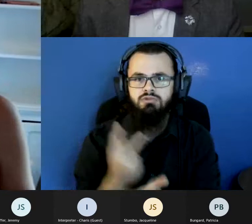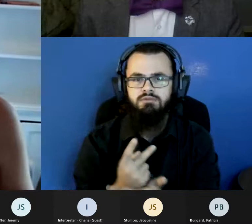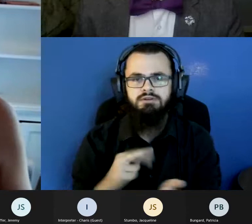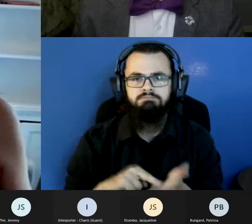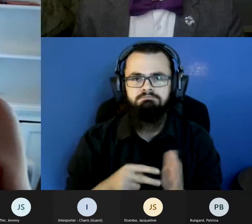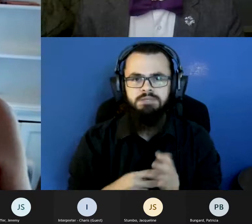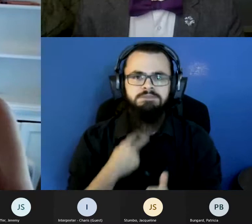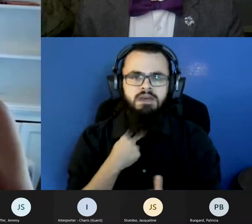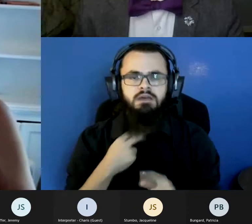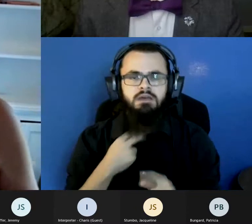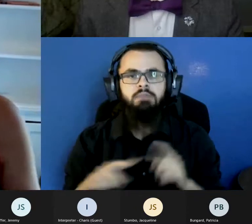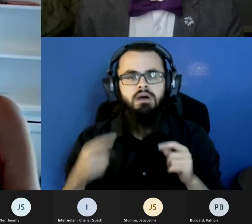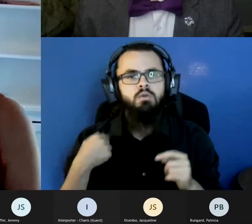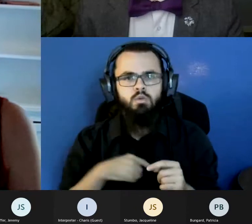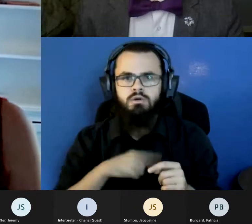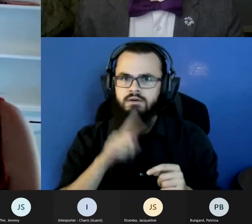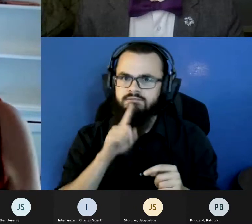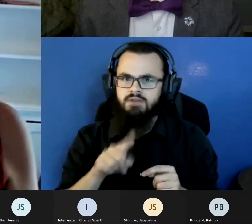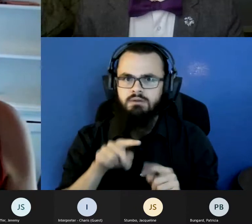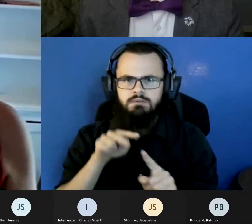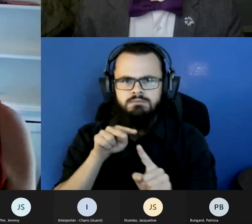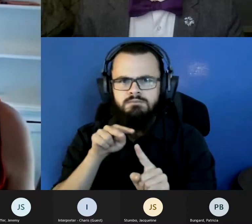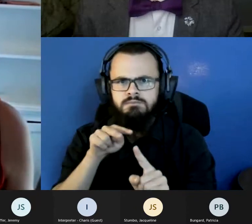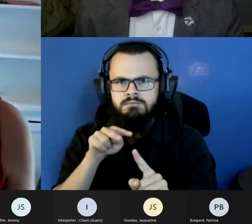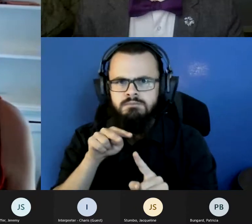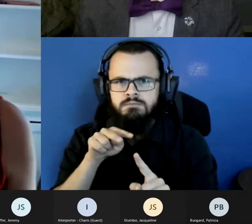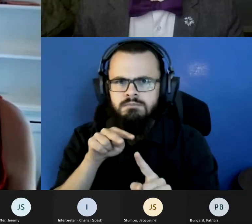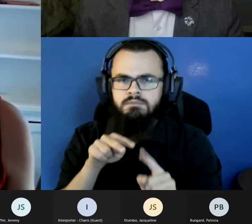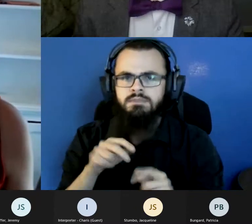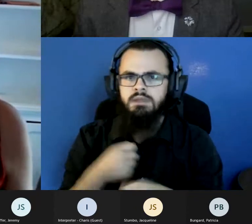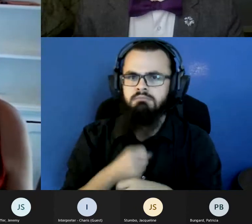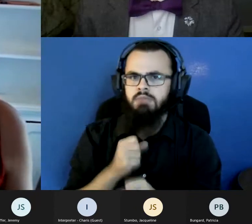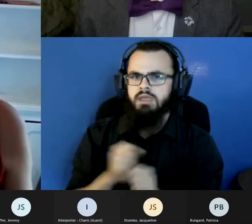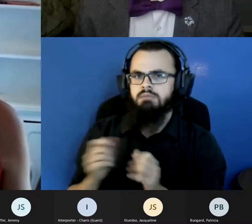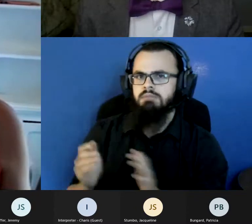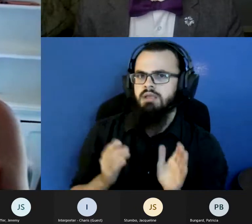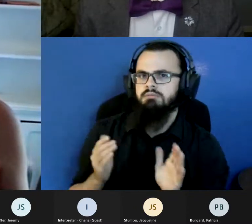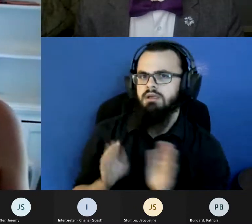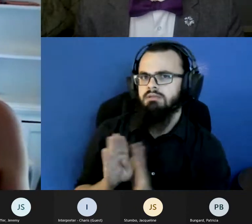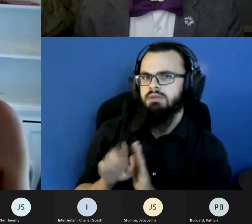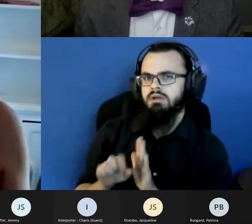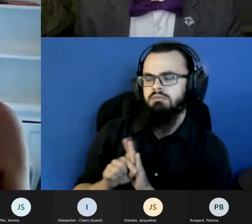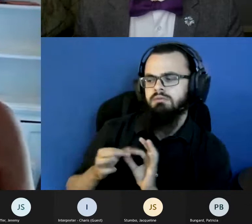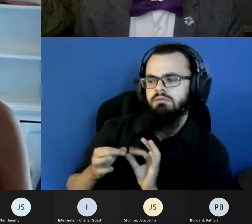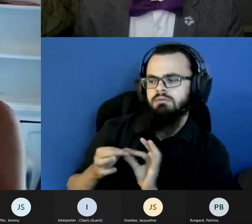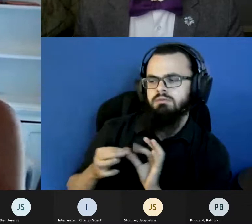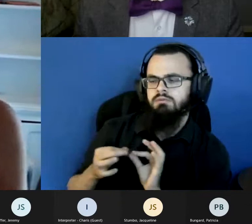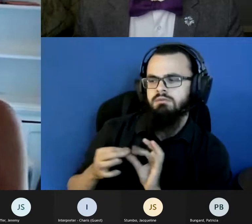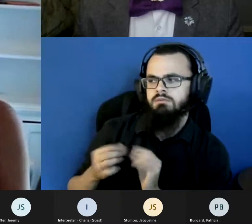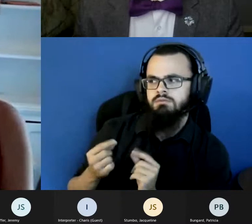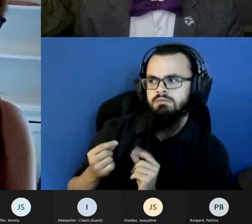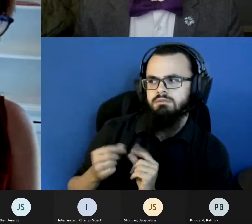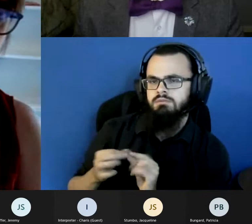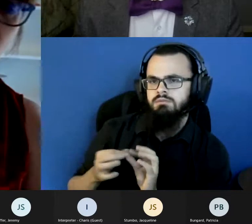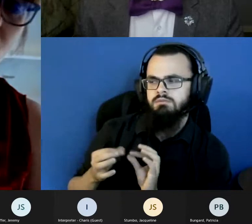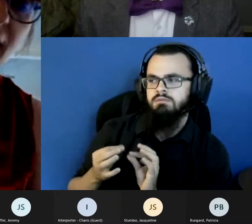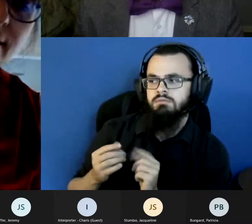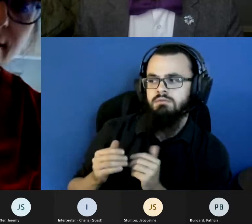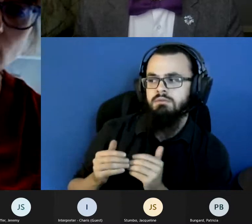we're closely watching that, but planning in the background so that we're ready to roll. I saw there was a question about the mask